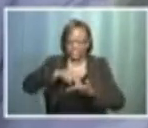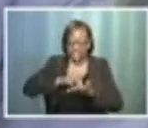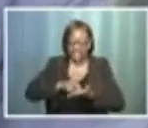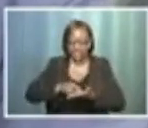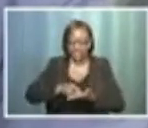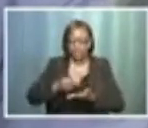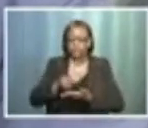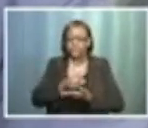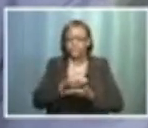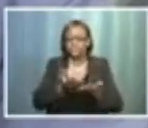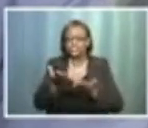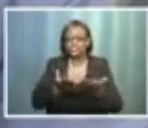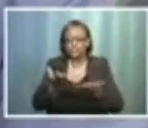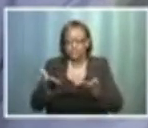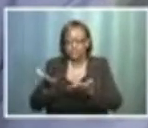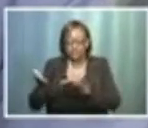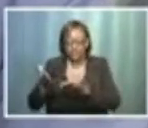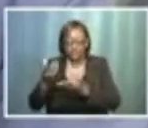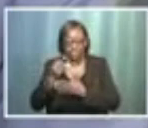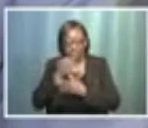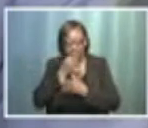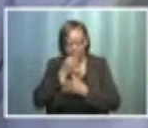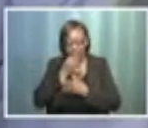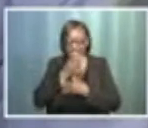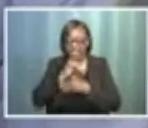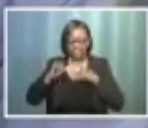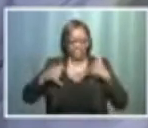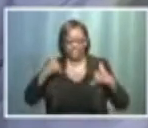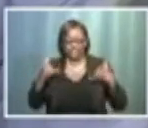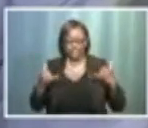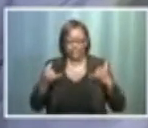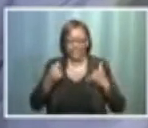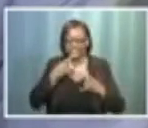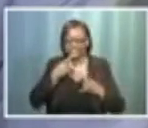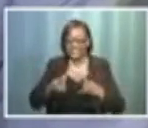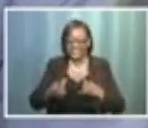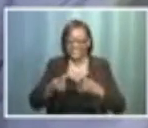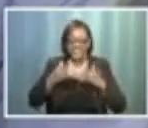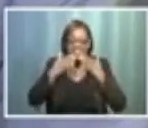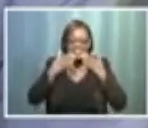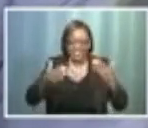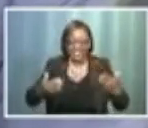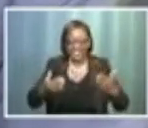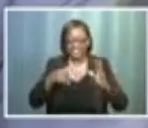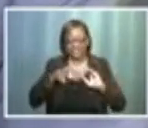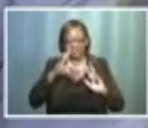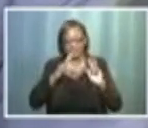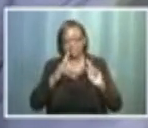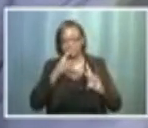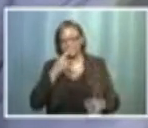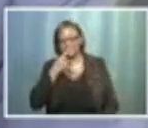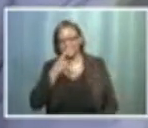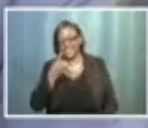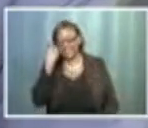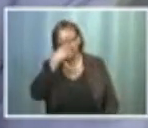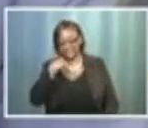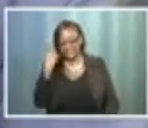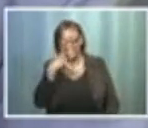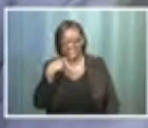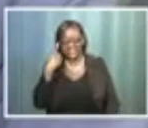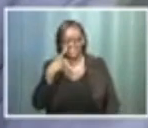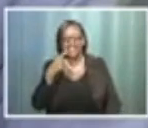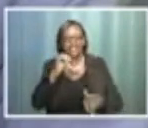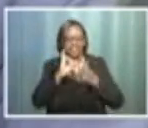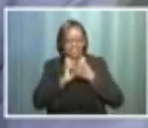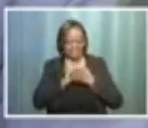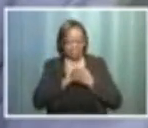the joy and the expression, the responses, the thanks, the gratitude that we see on the people's faces. I mean, that to